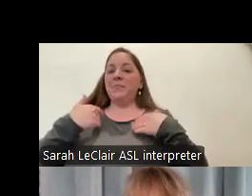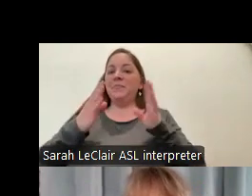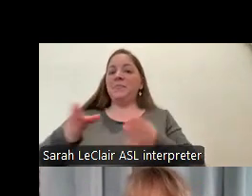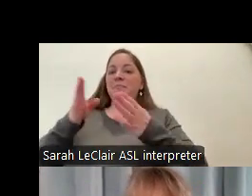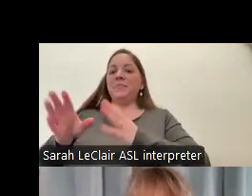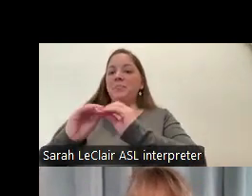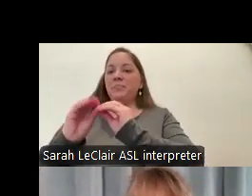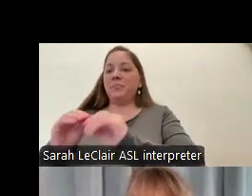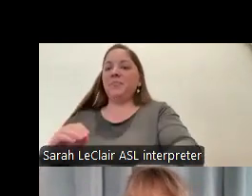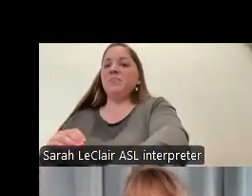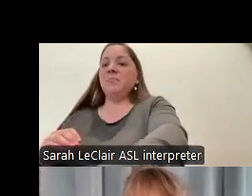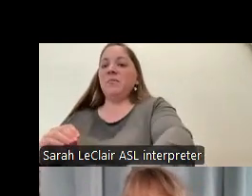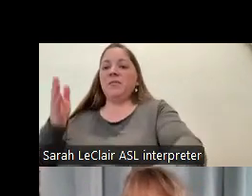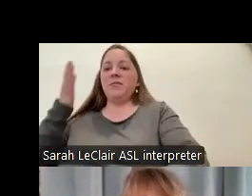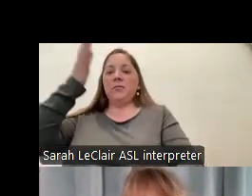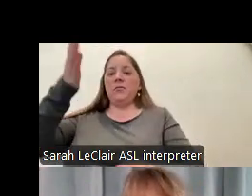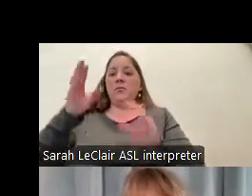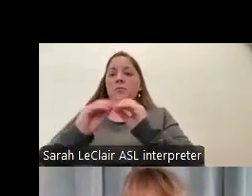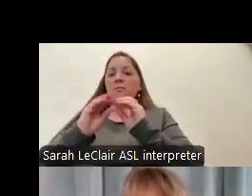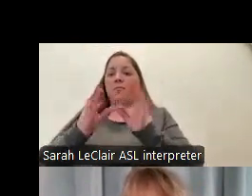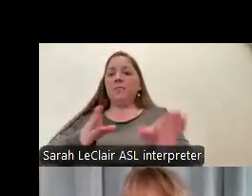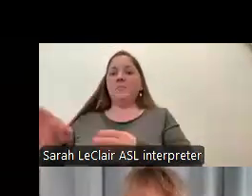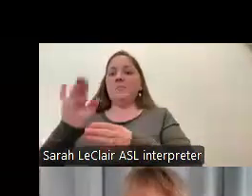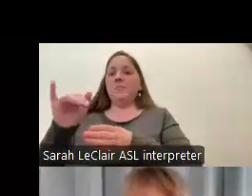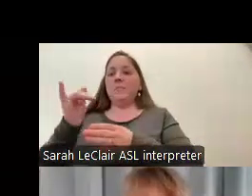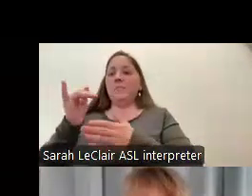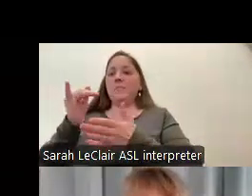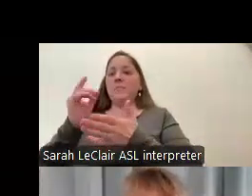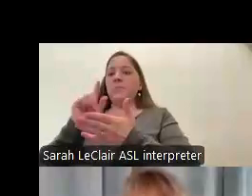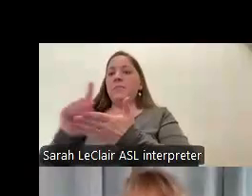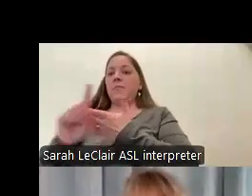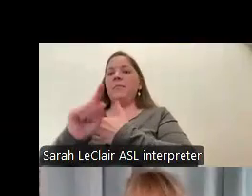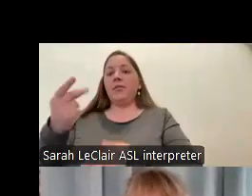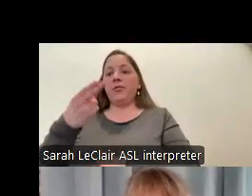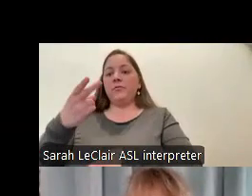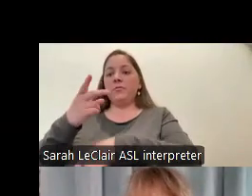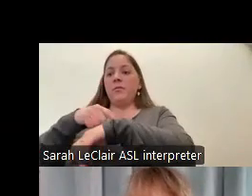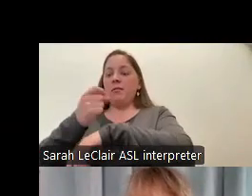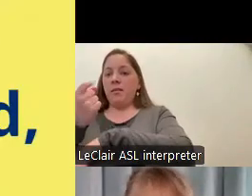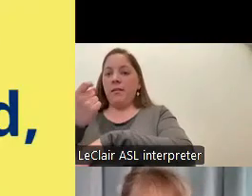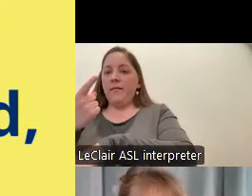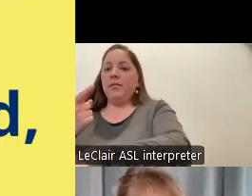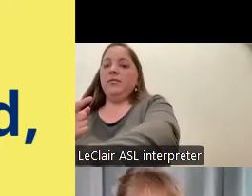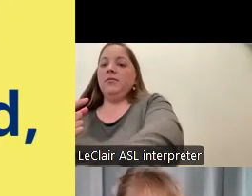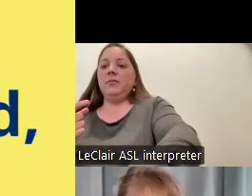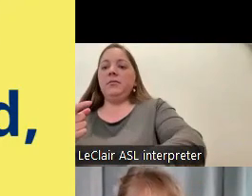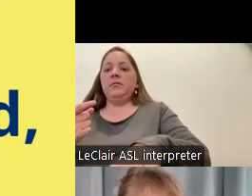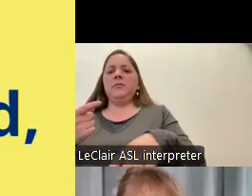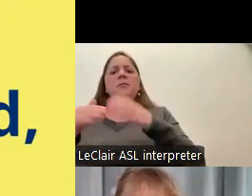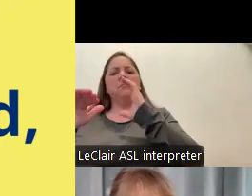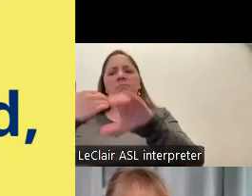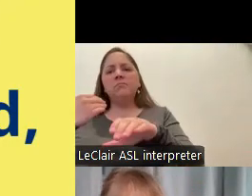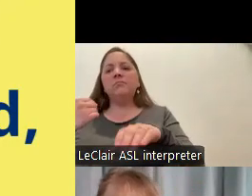next planning meeting is next Thursday at 11. Once again, shoot me an email and we